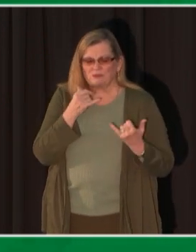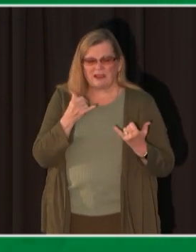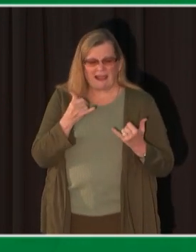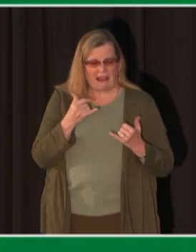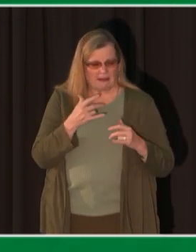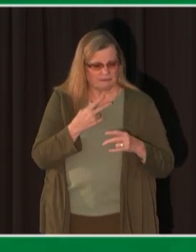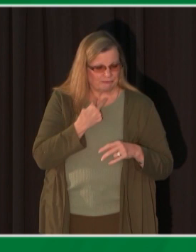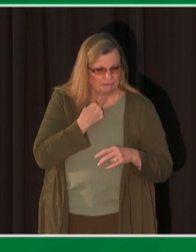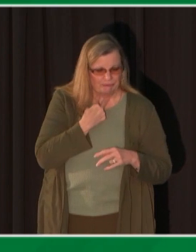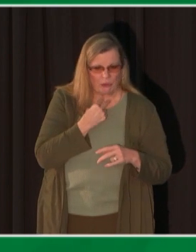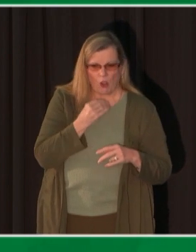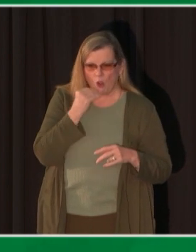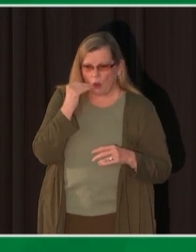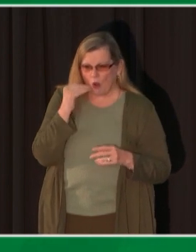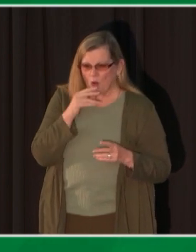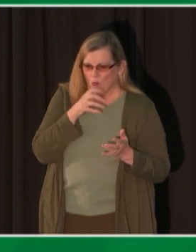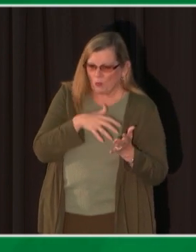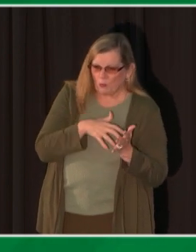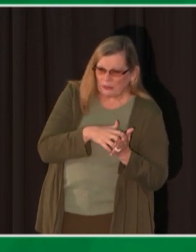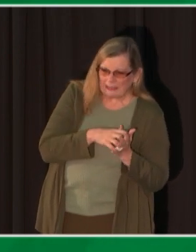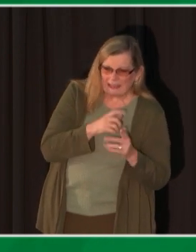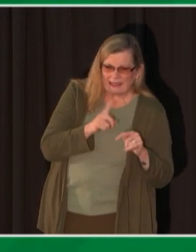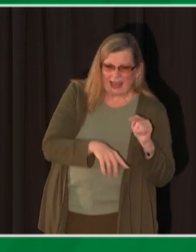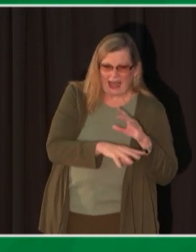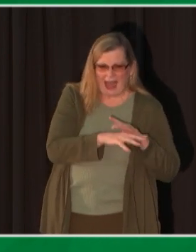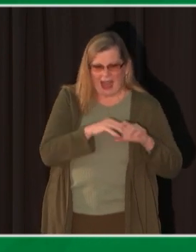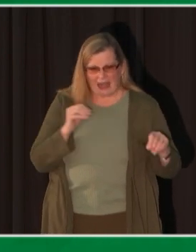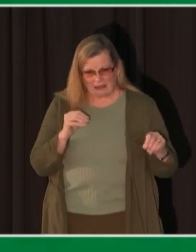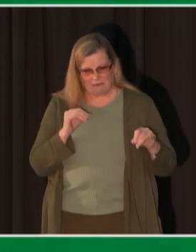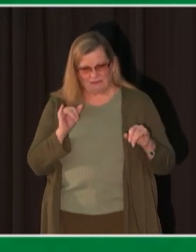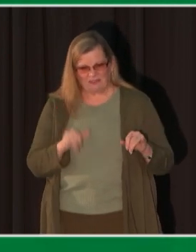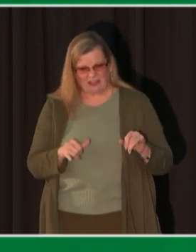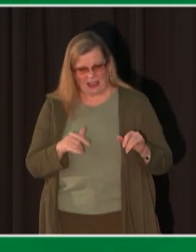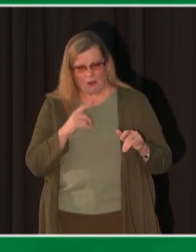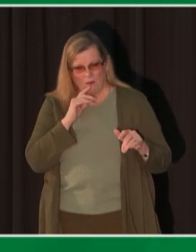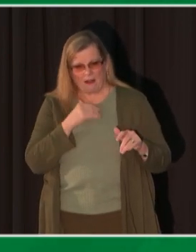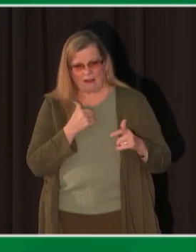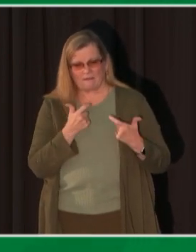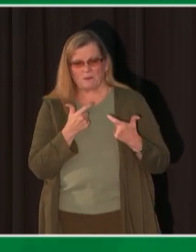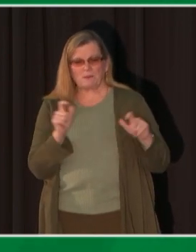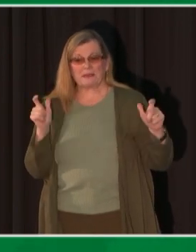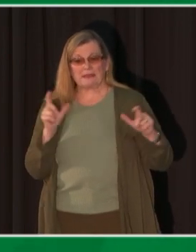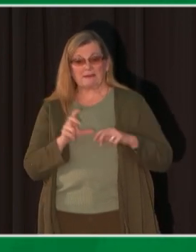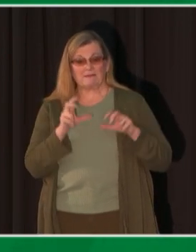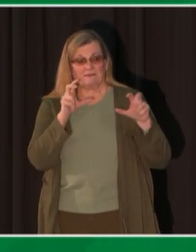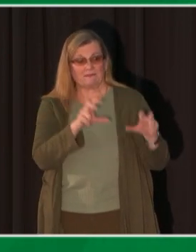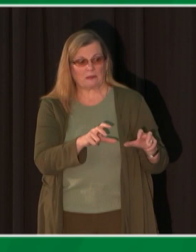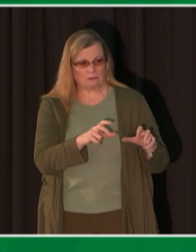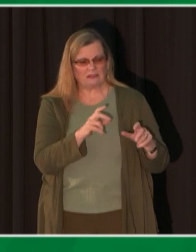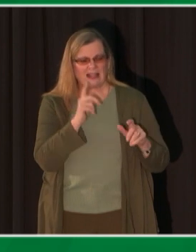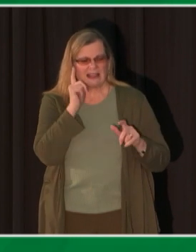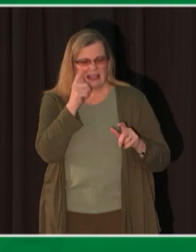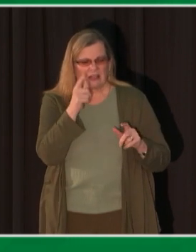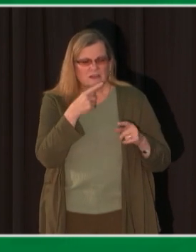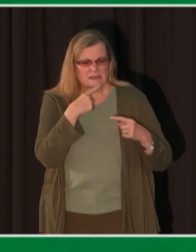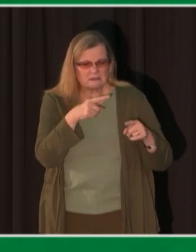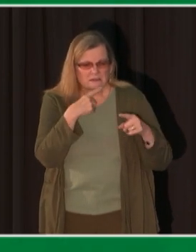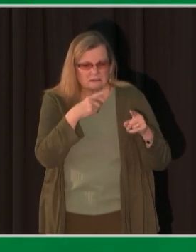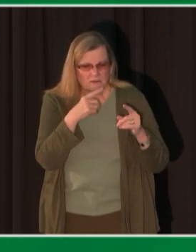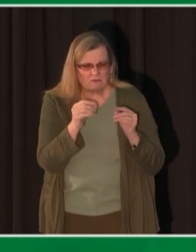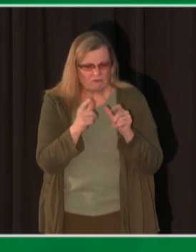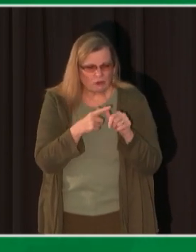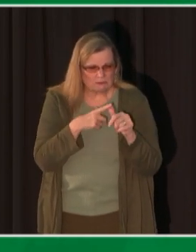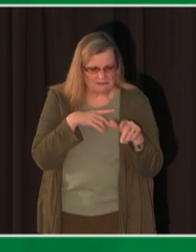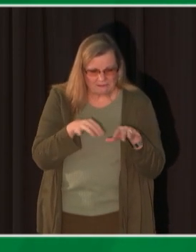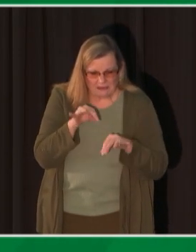investment in the district, and I understand that they will be making an announcement later today with more specifics.